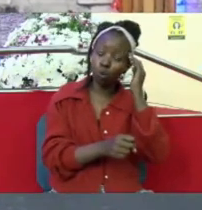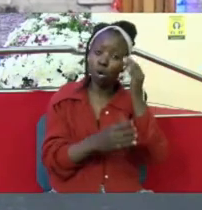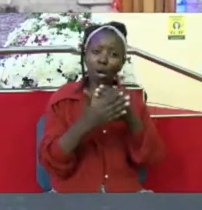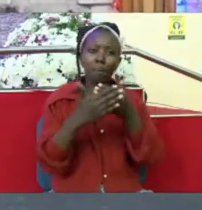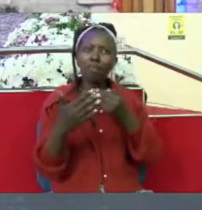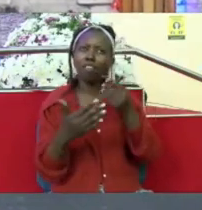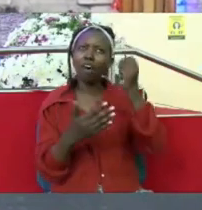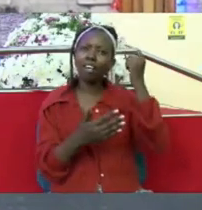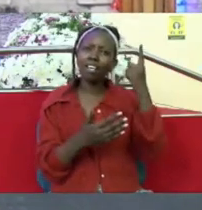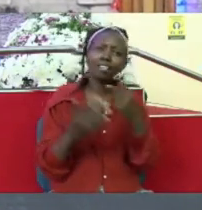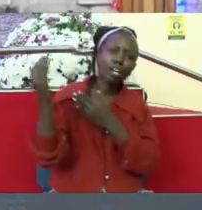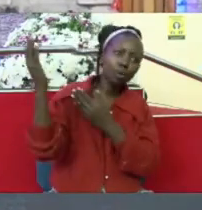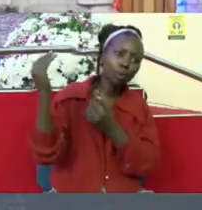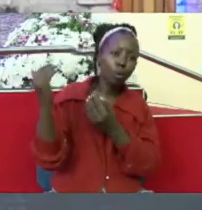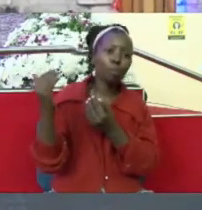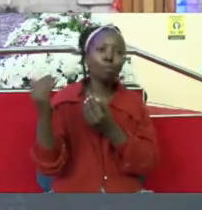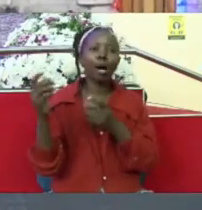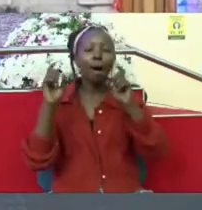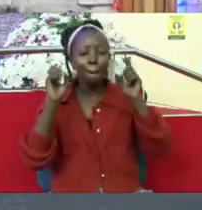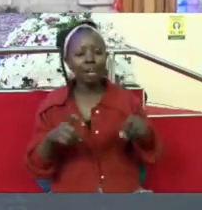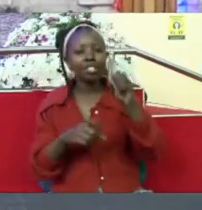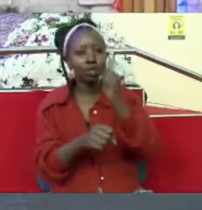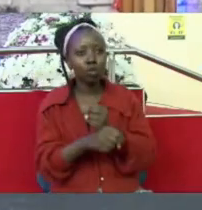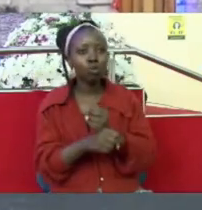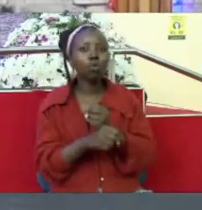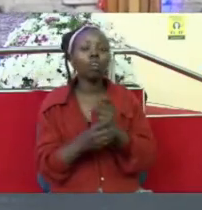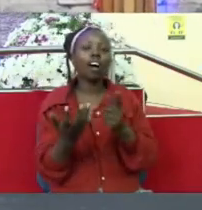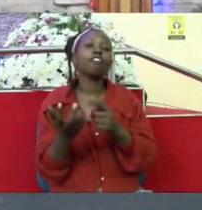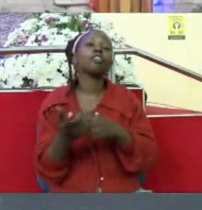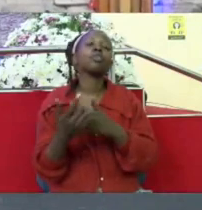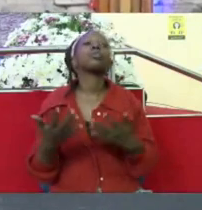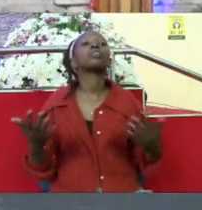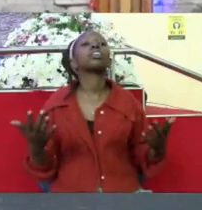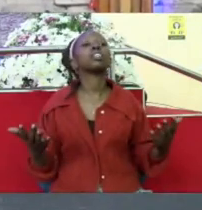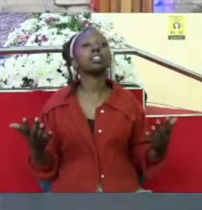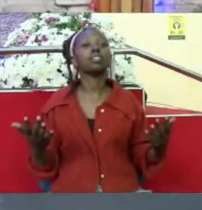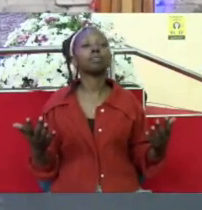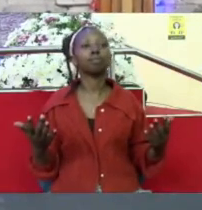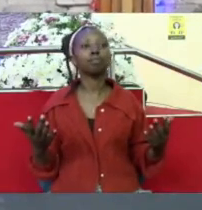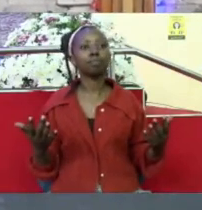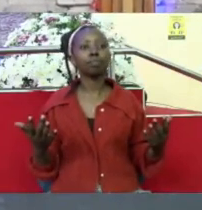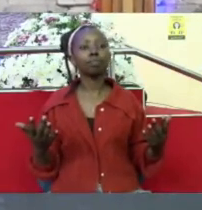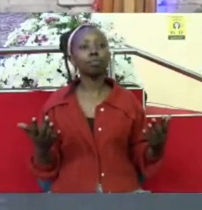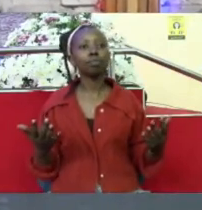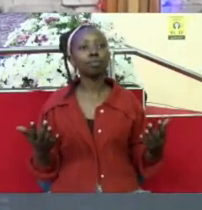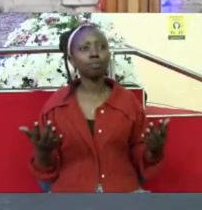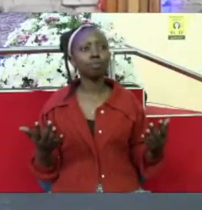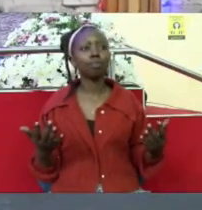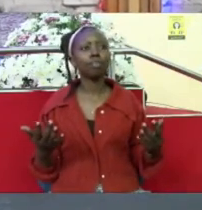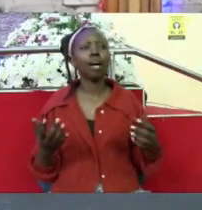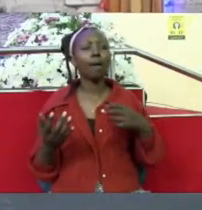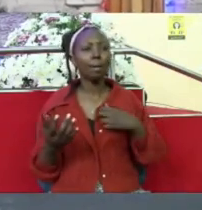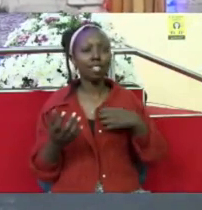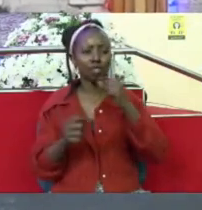thing. Kabla ya kufahamu mambo haya. There is an entrance to the highway. Kuna kiingilio katika njia kuu. There is an entrance to the hope. Kuna kiingilio katika tumaini. There is an entrance to the victory that God